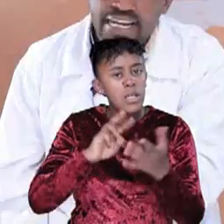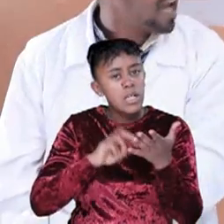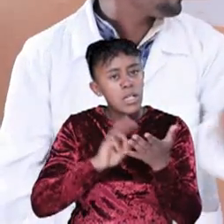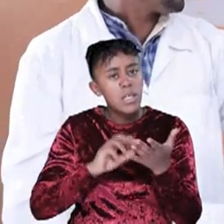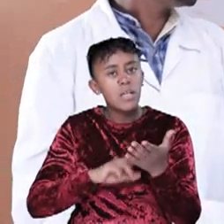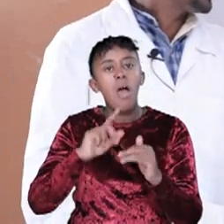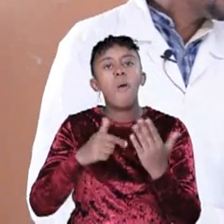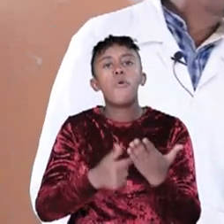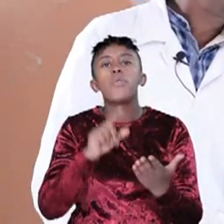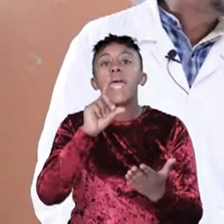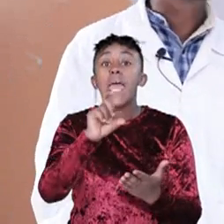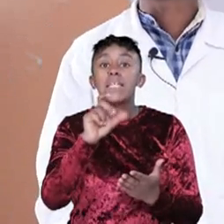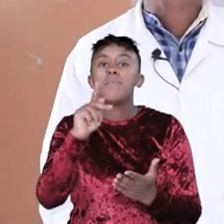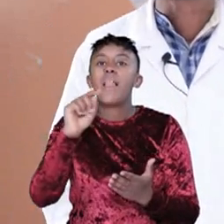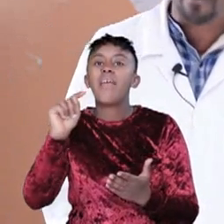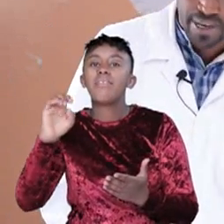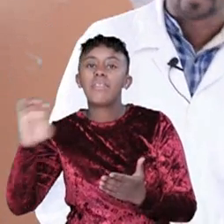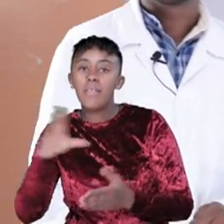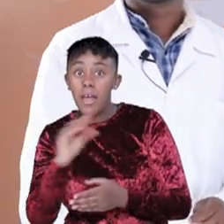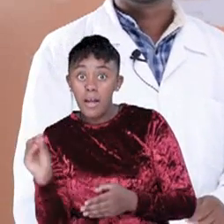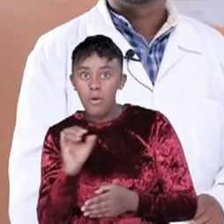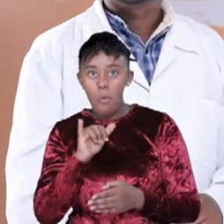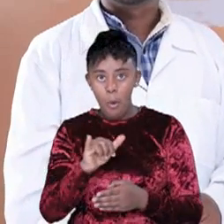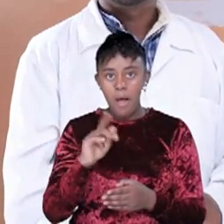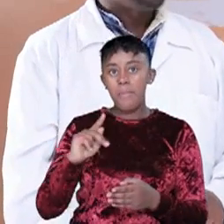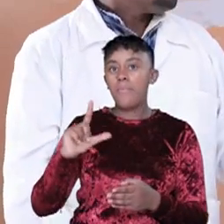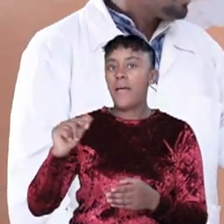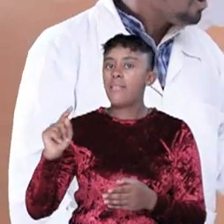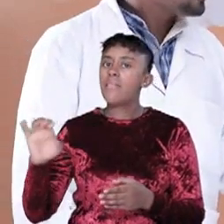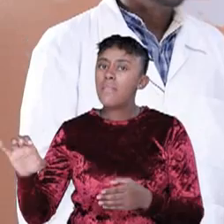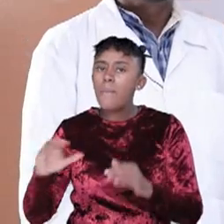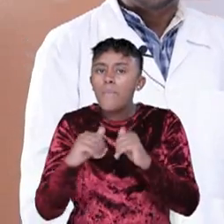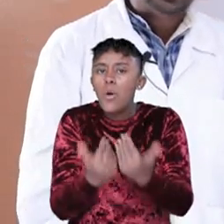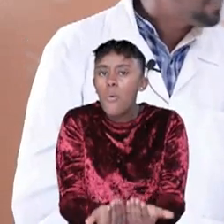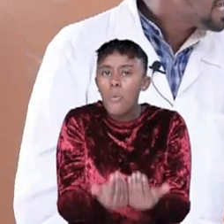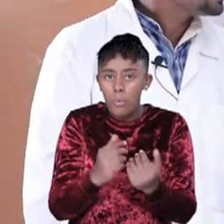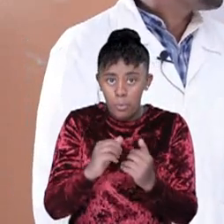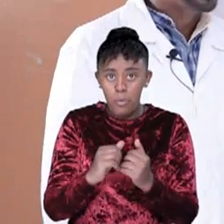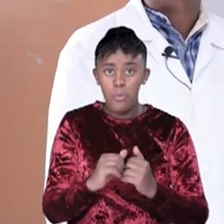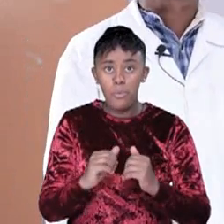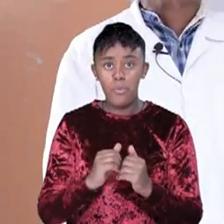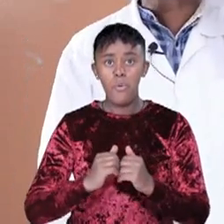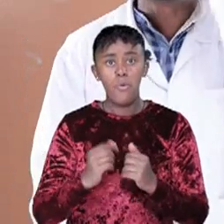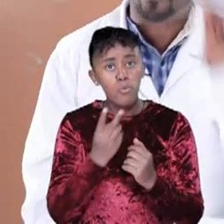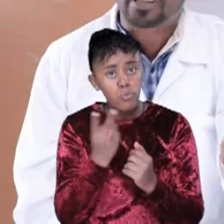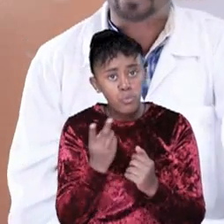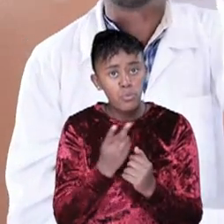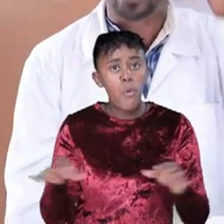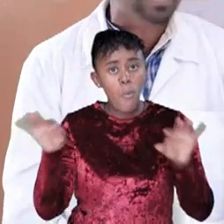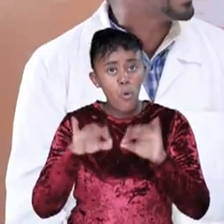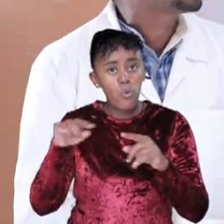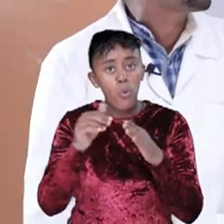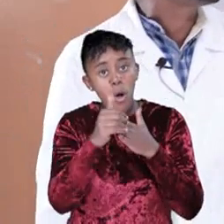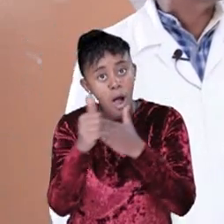to read about X plate and the Y plate, because X plate and the Y plates are important